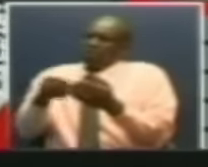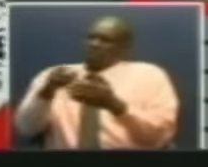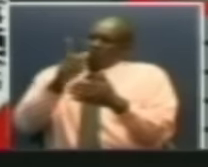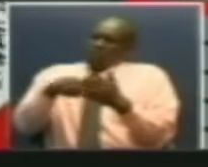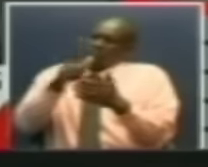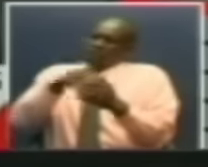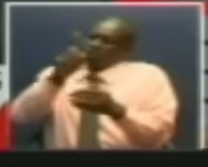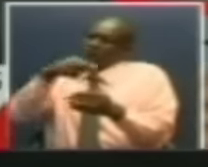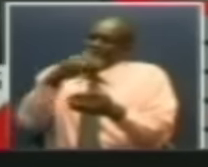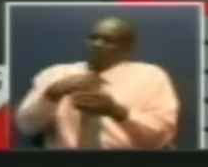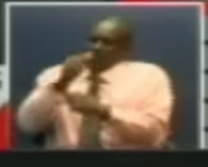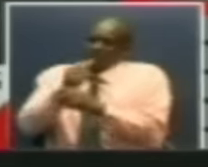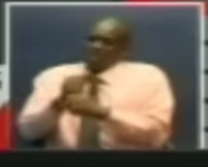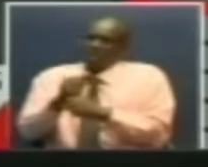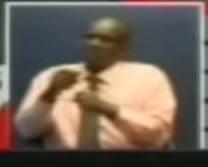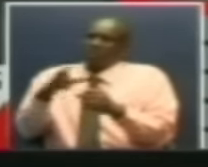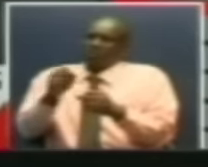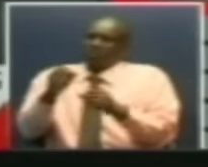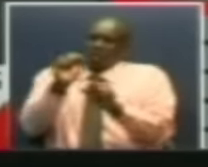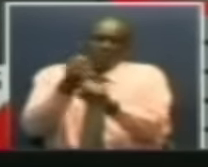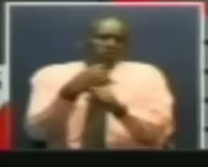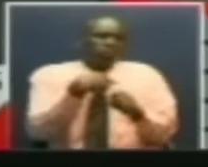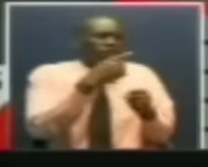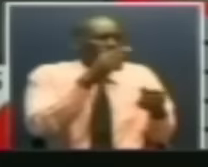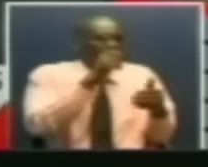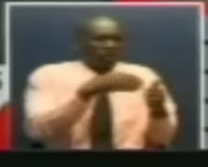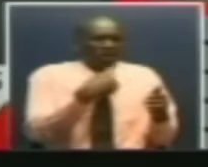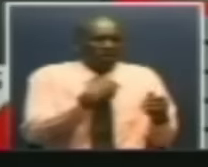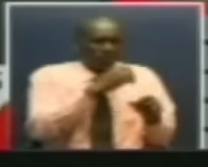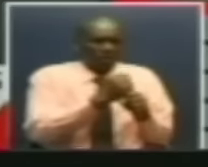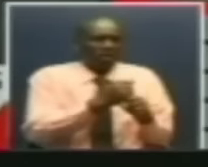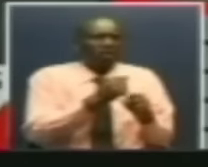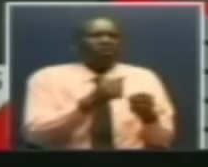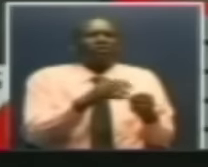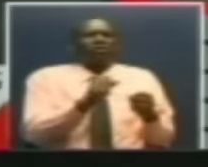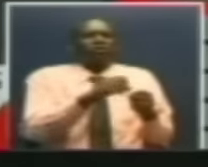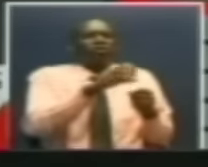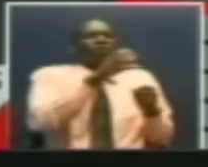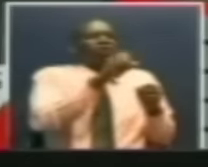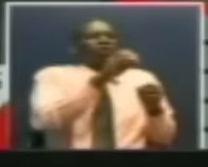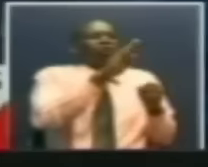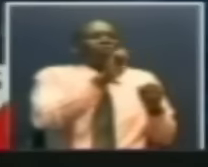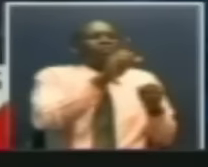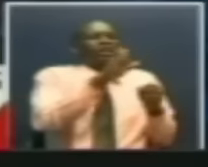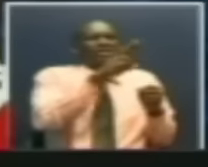are you holding him? Was he found to be fine? You can't tell us what it is, or hosting terrorists starting a cell.